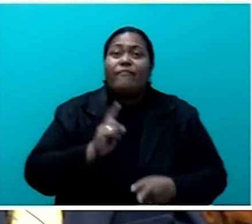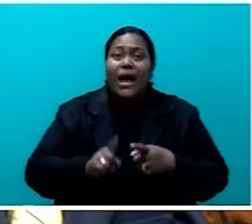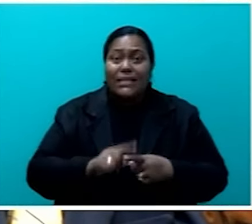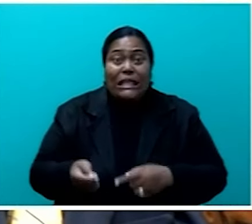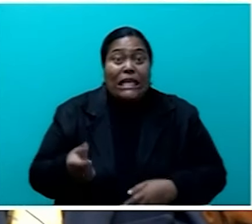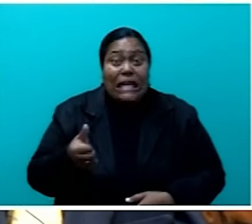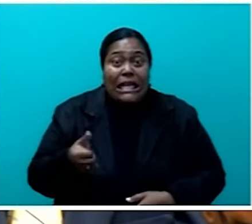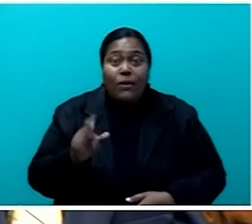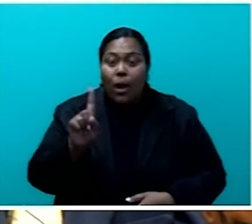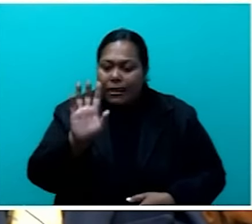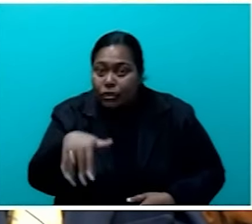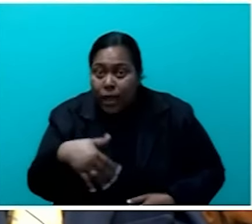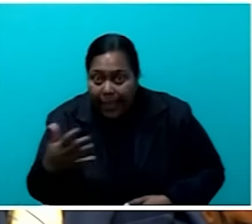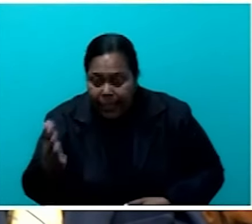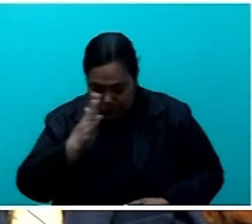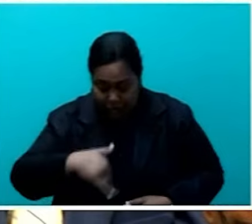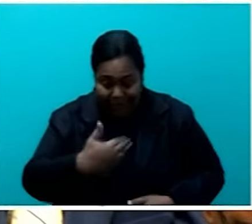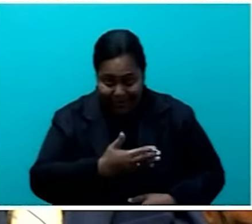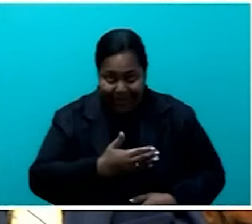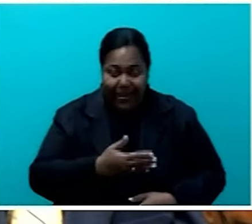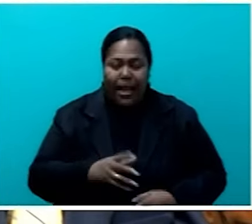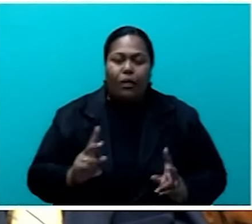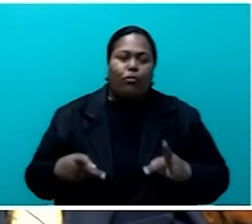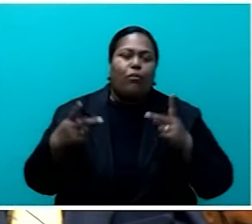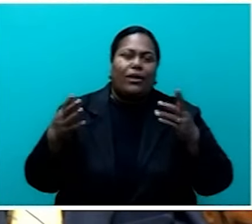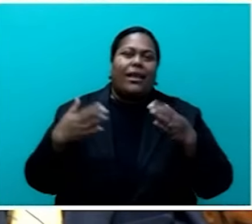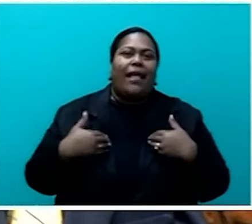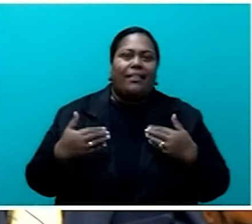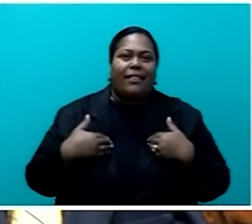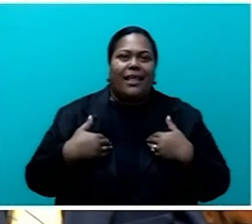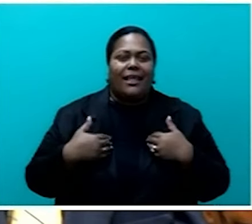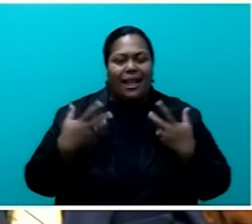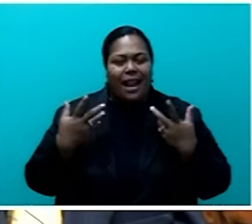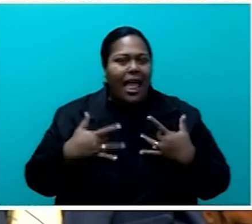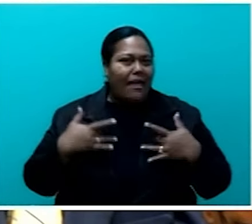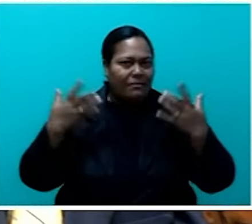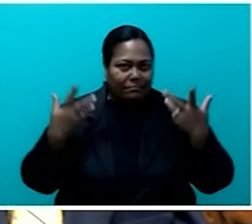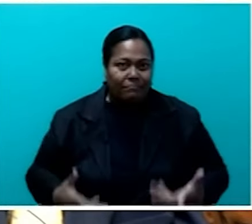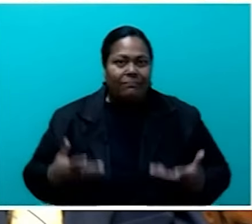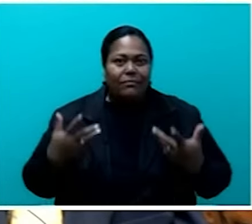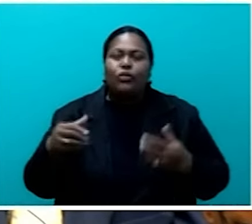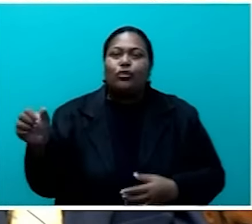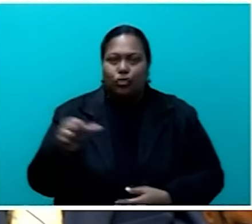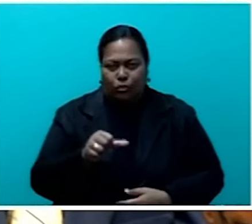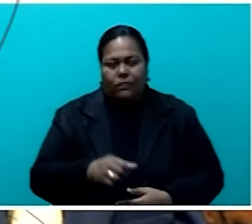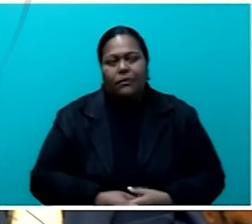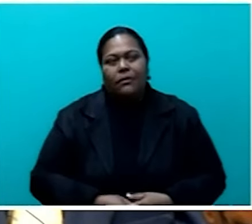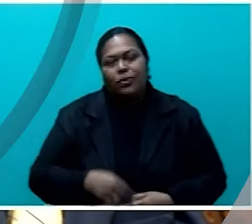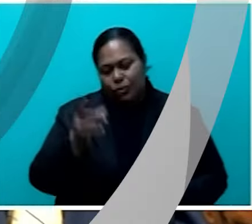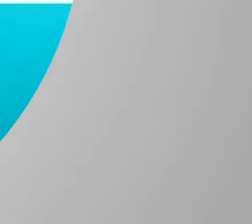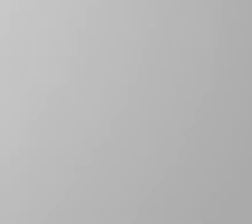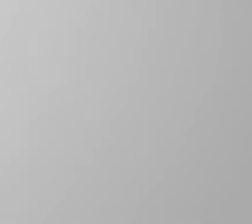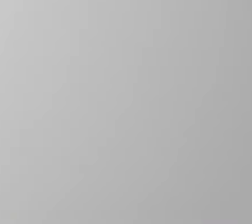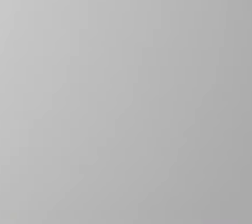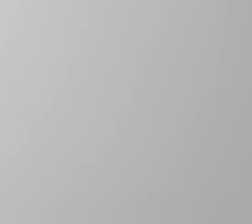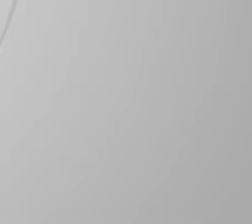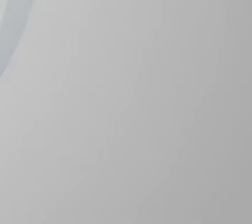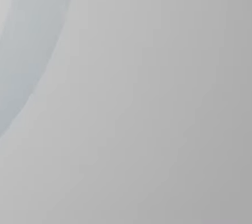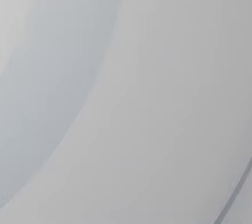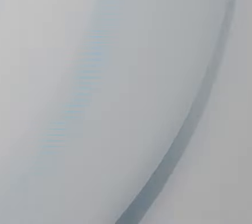check, promoting healthy lifestyle, we can help prevent NCD and improve the health outcome of our citizens.